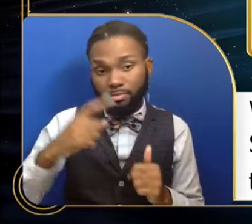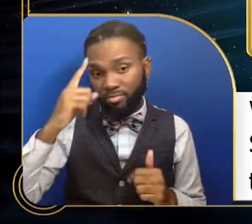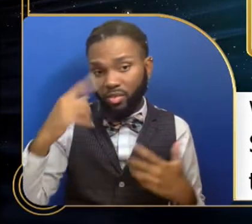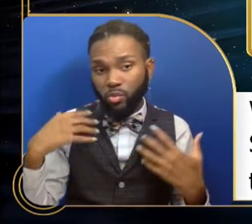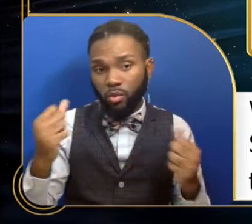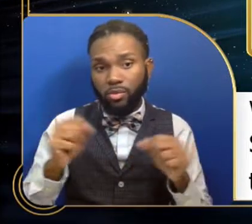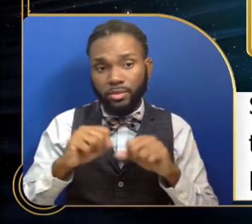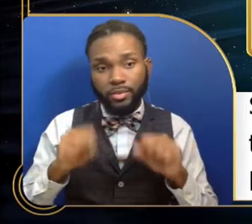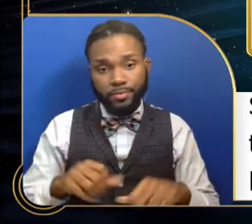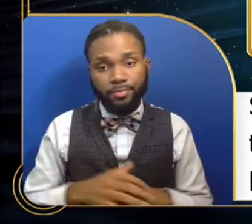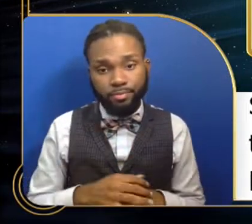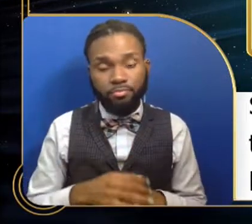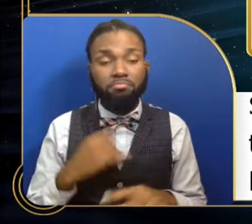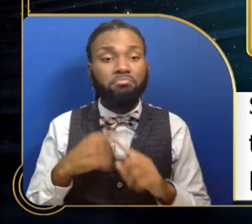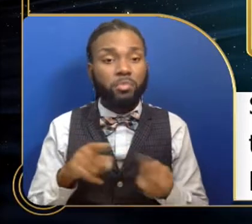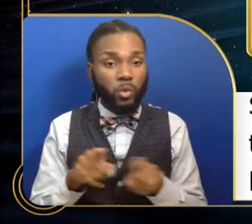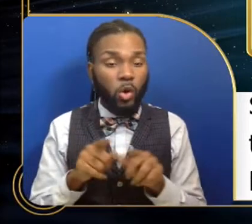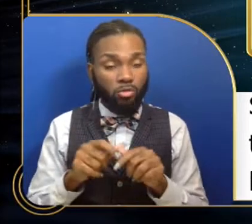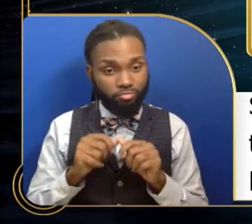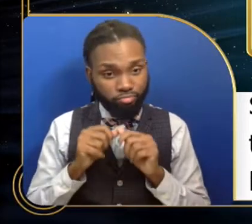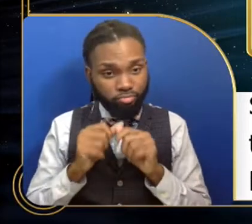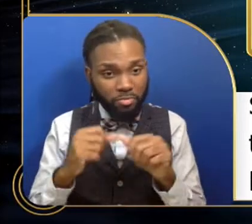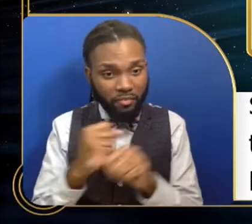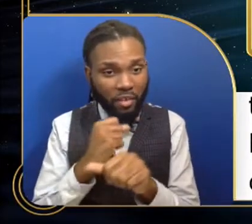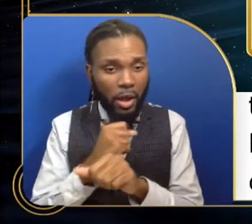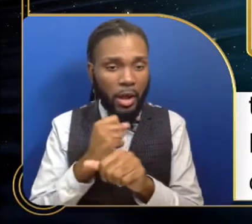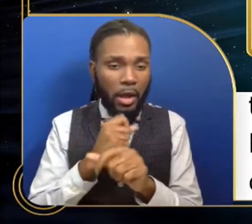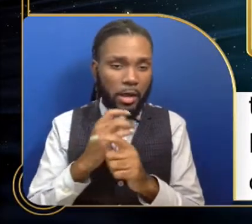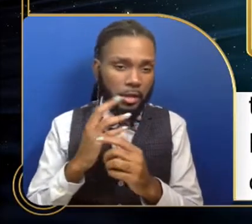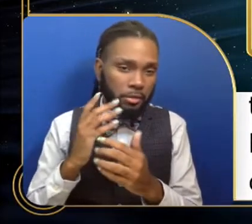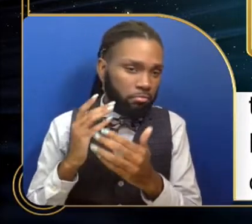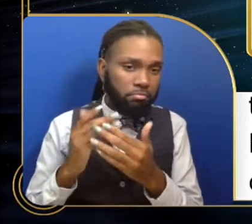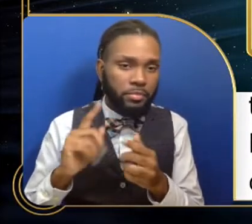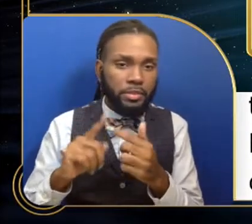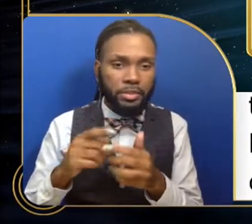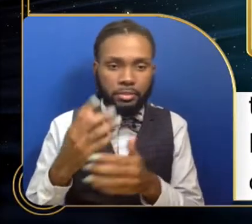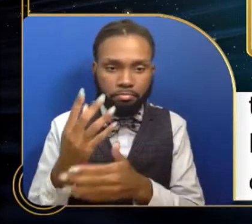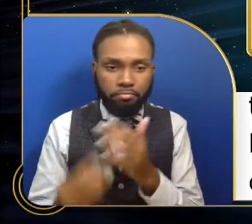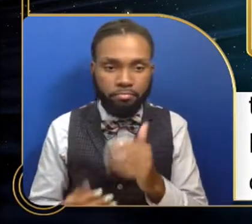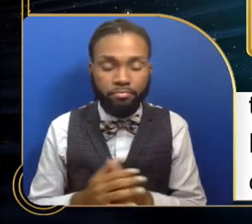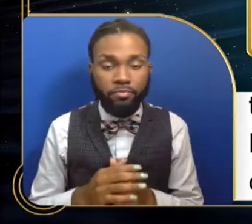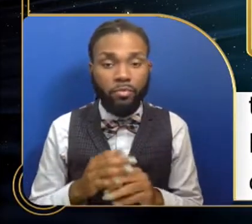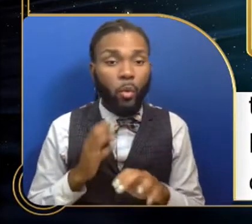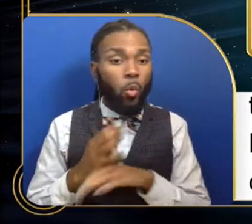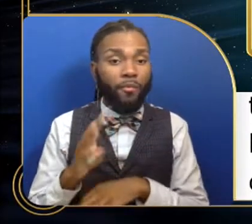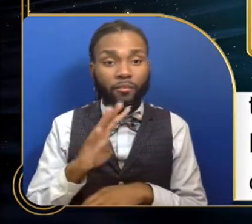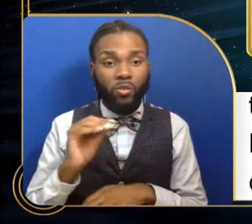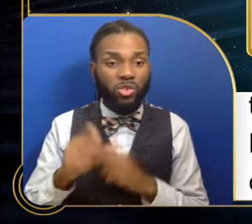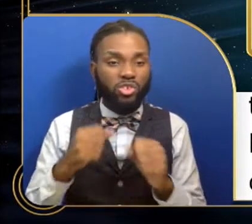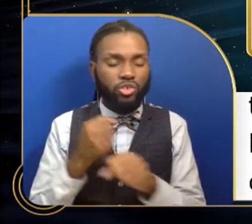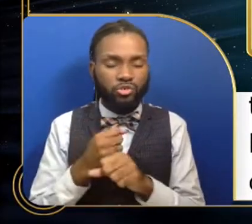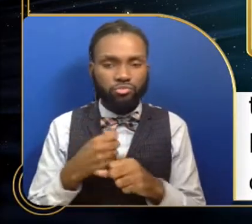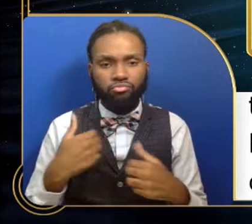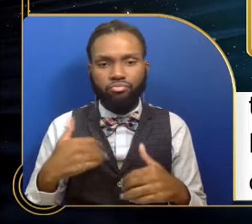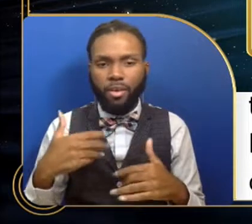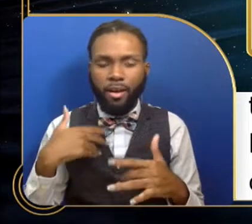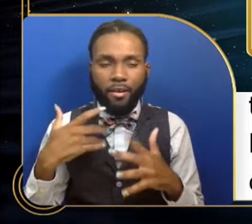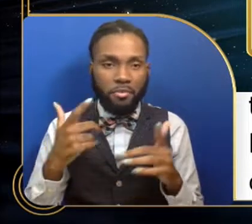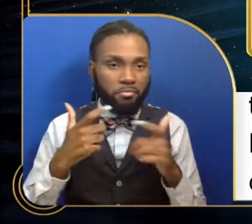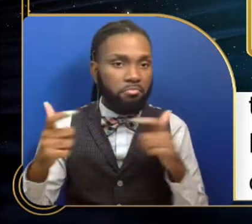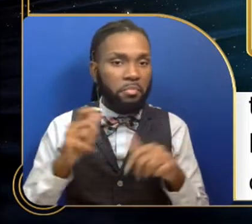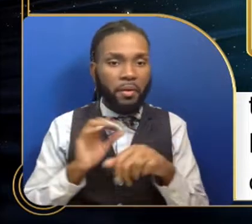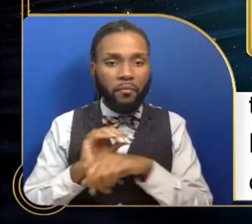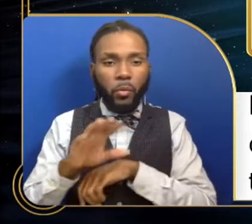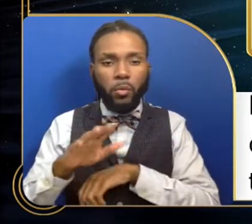and continued right up until the end of her life. Over more than 4 decades, she had a tremendous influence on policy,